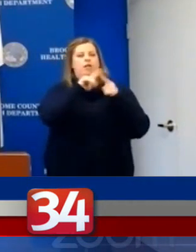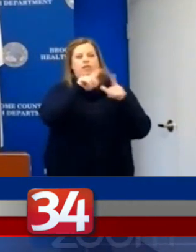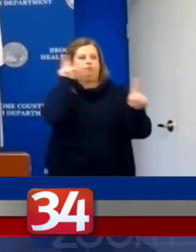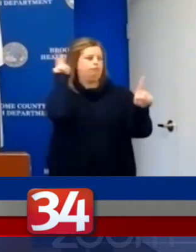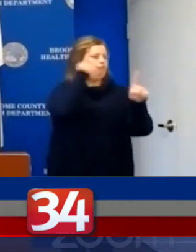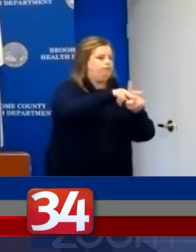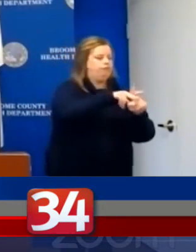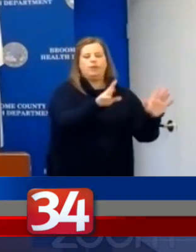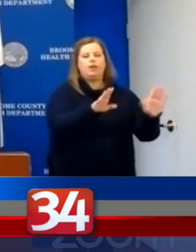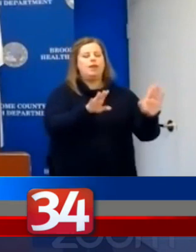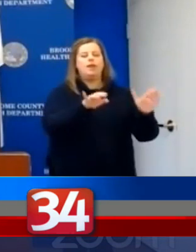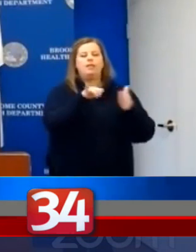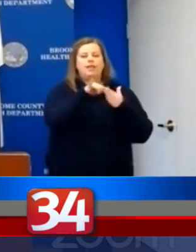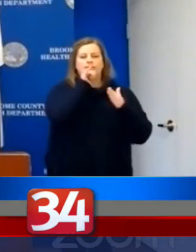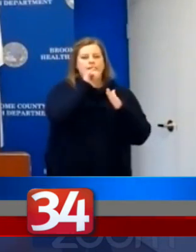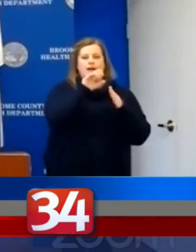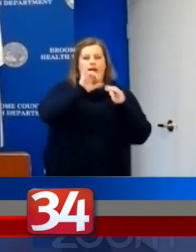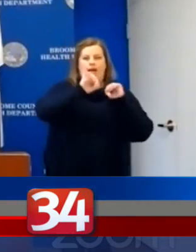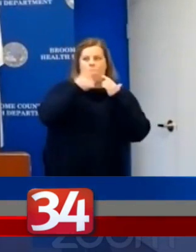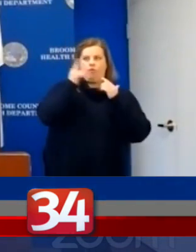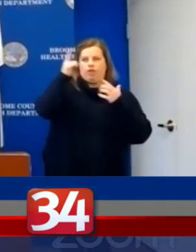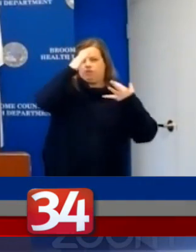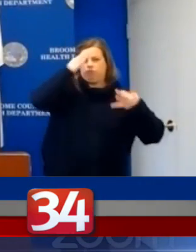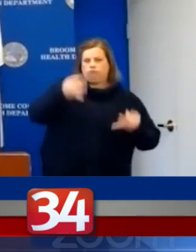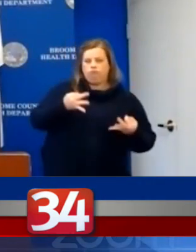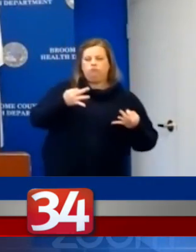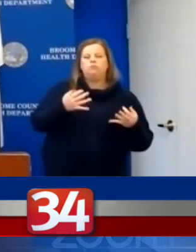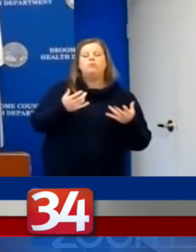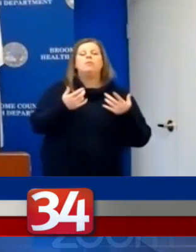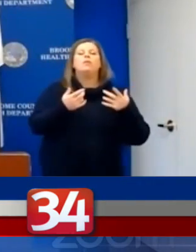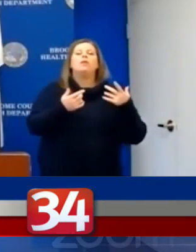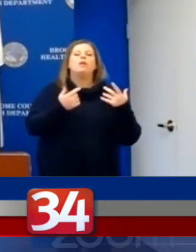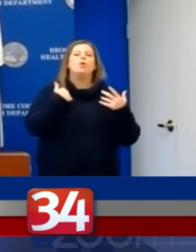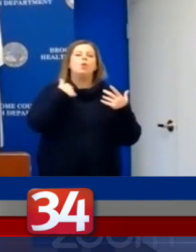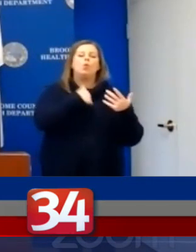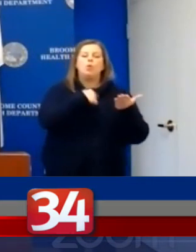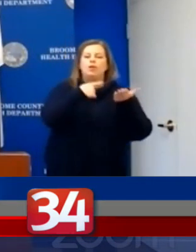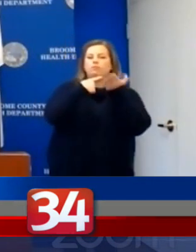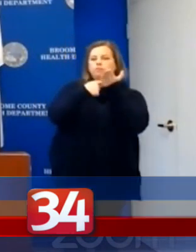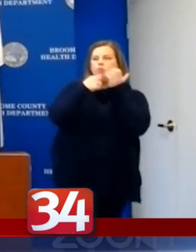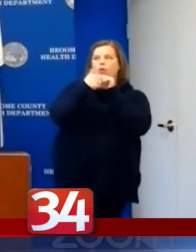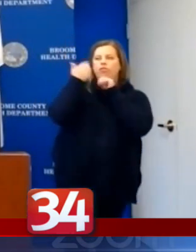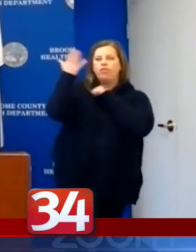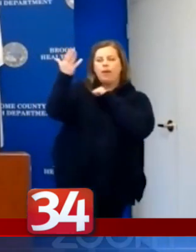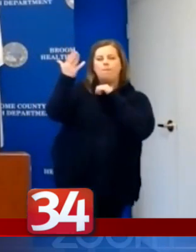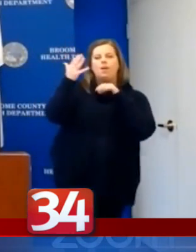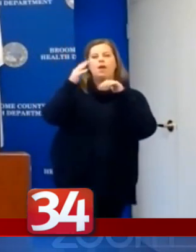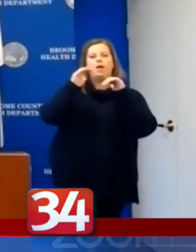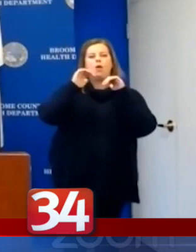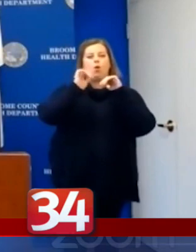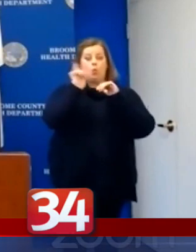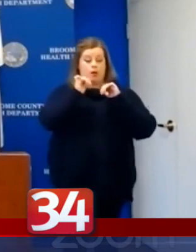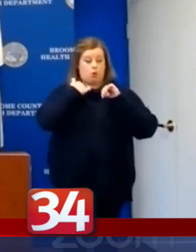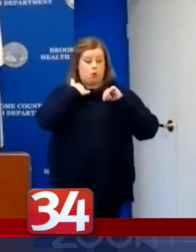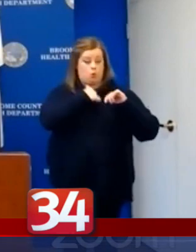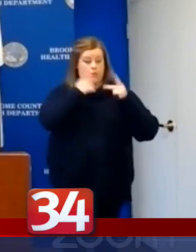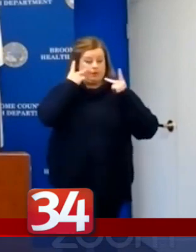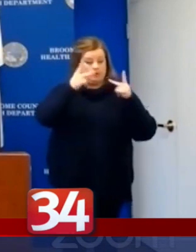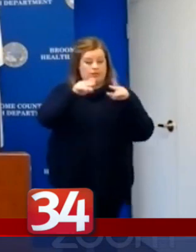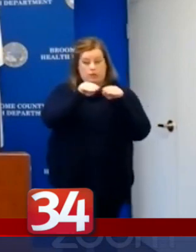putting us on a color just because they saw a number. We've had conversations about where we are seeing the spread, some